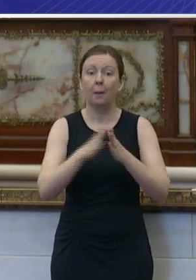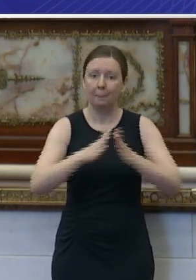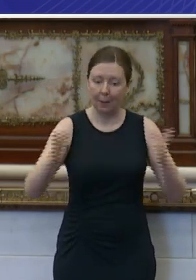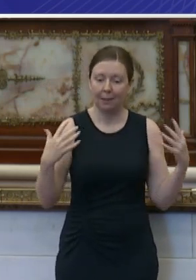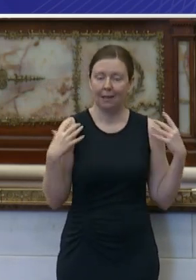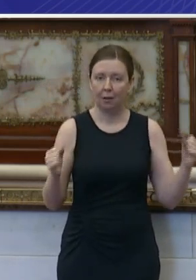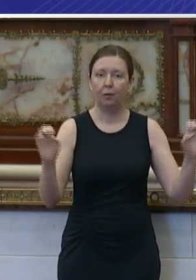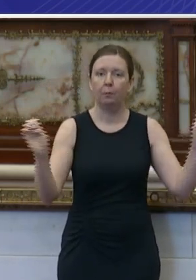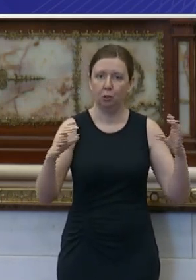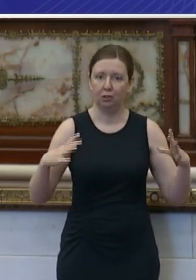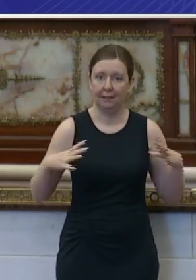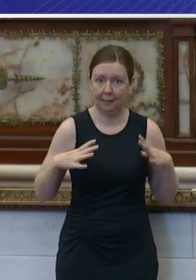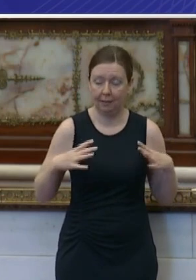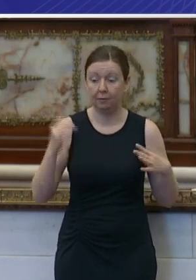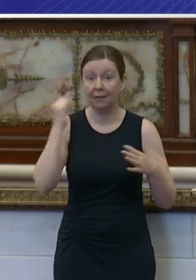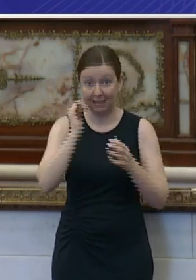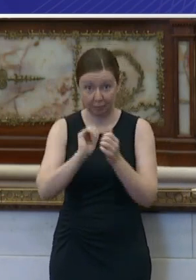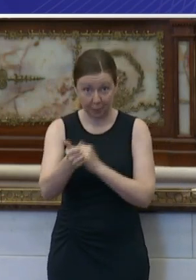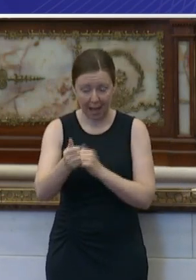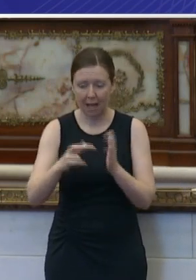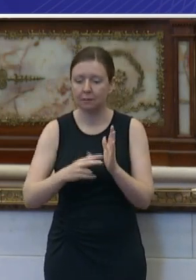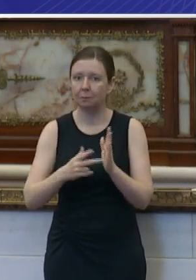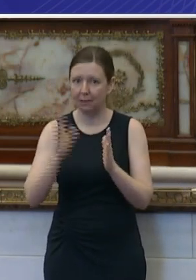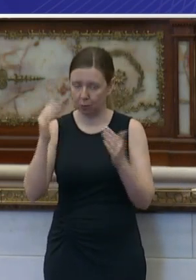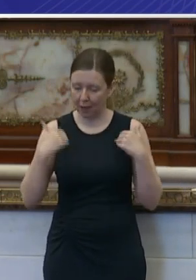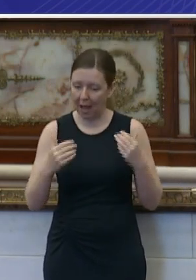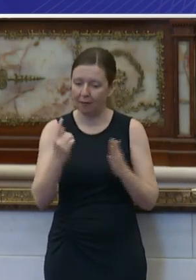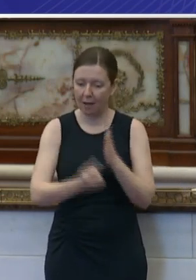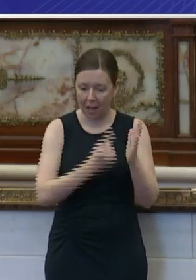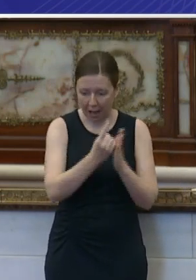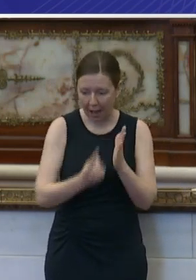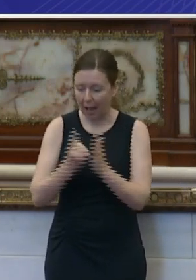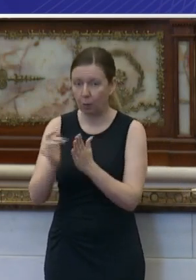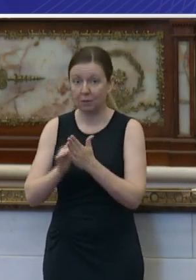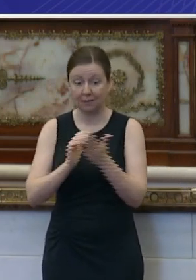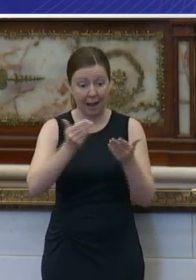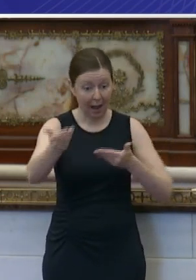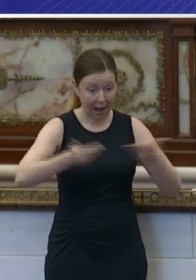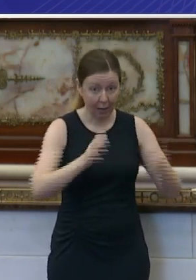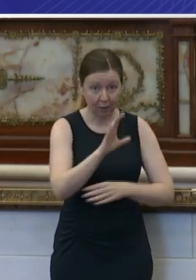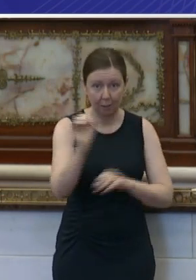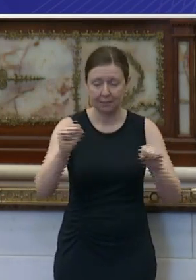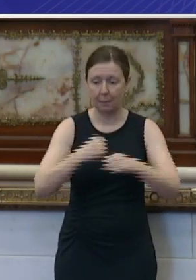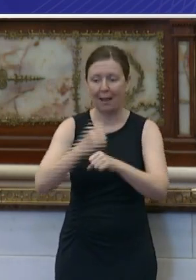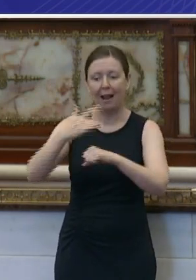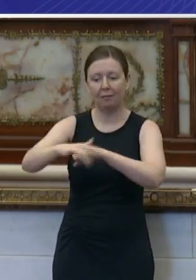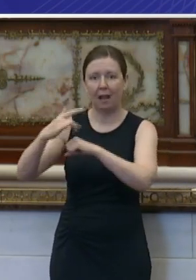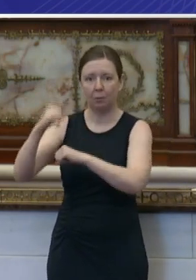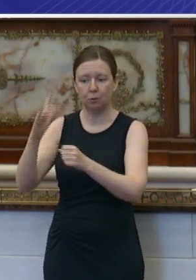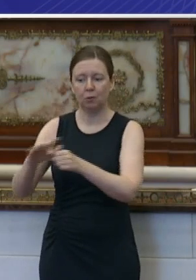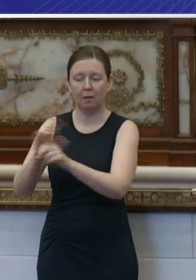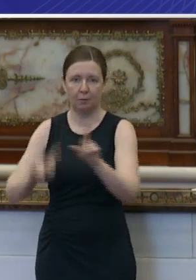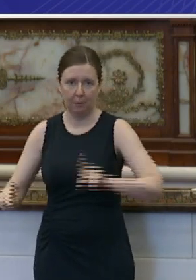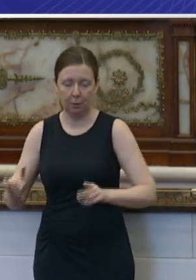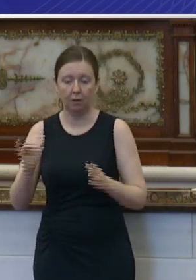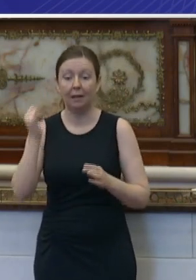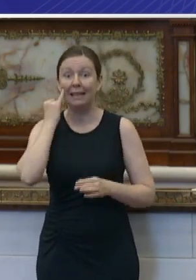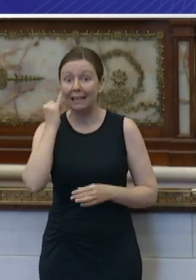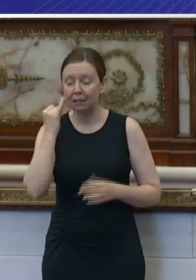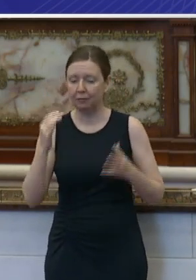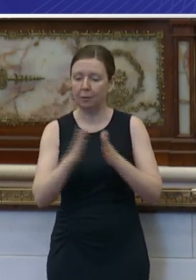Leave. If passed, this will create a pool of hours that hiring entities may make available to covered individuals in the event that a public